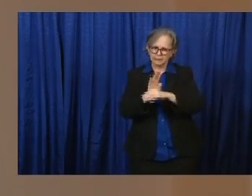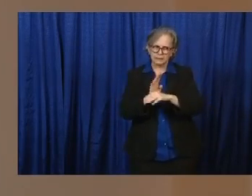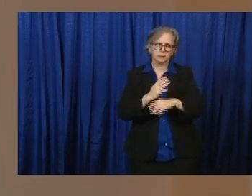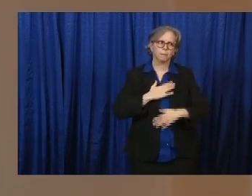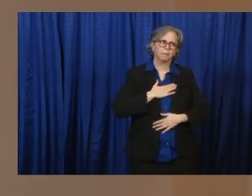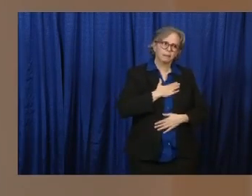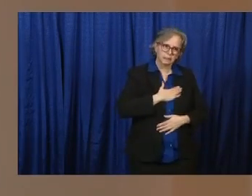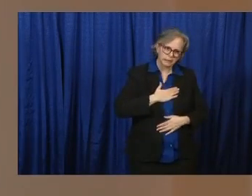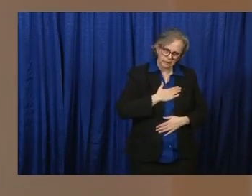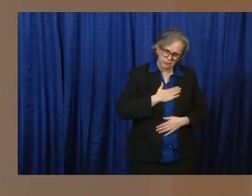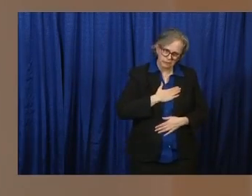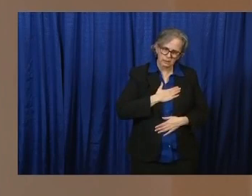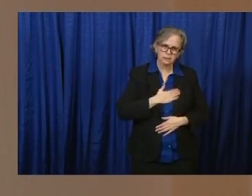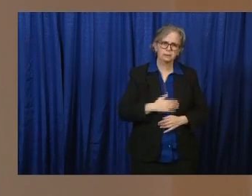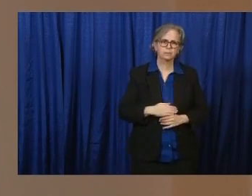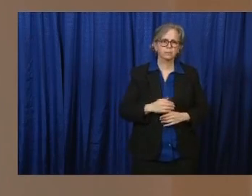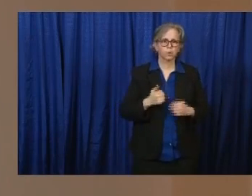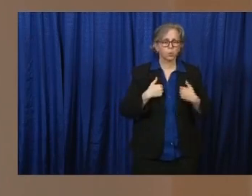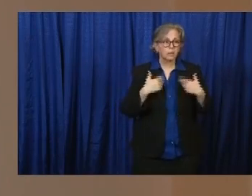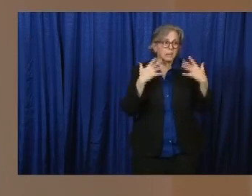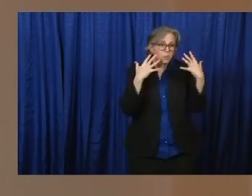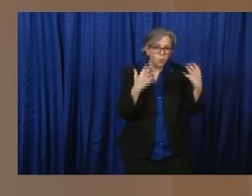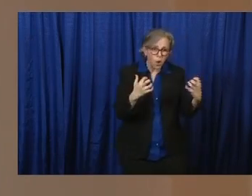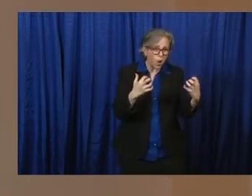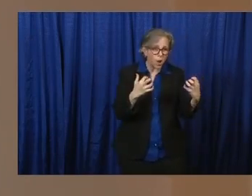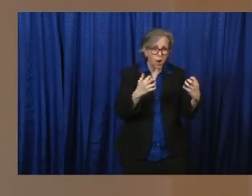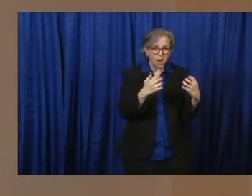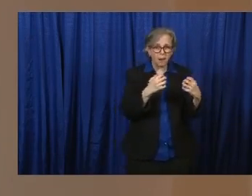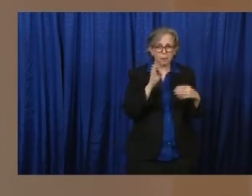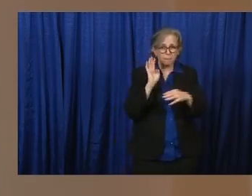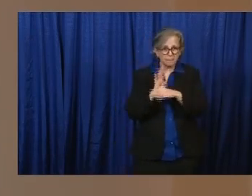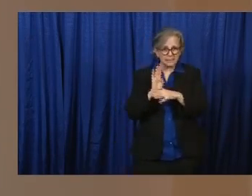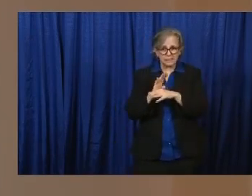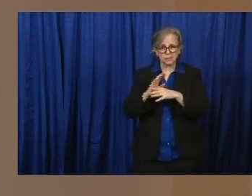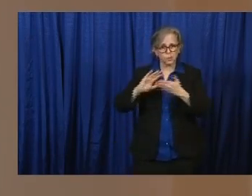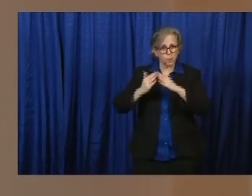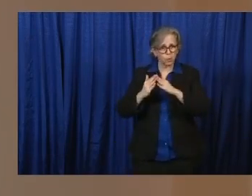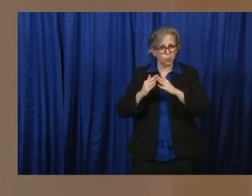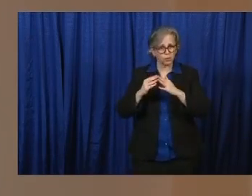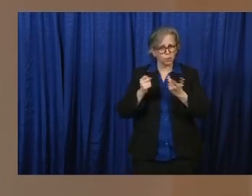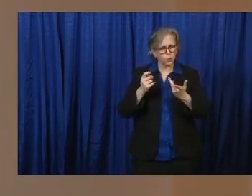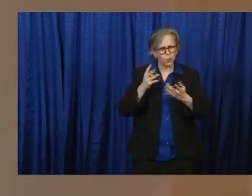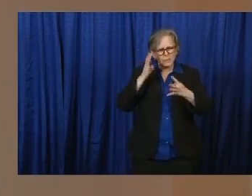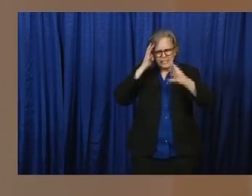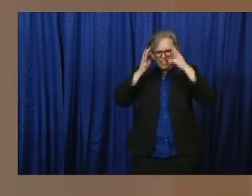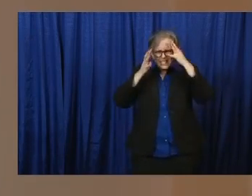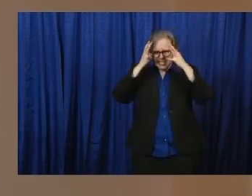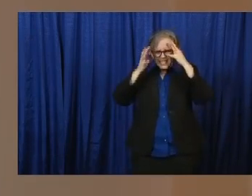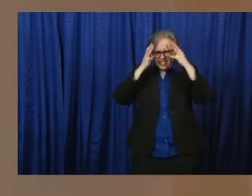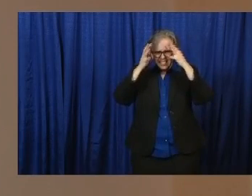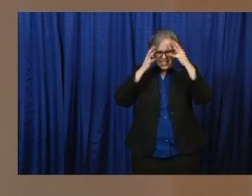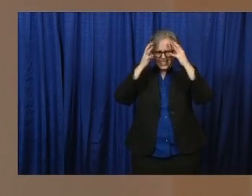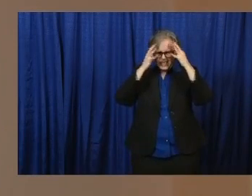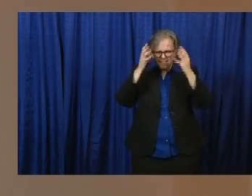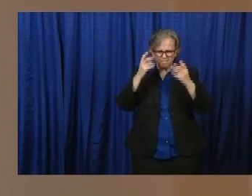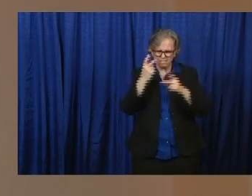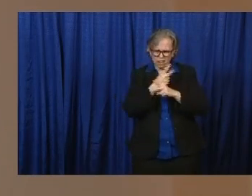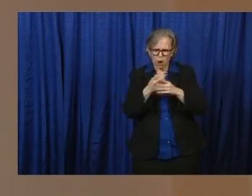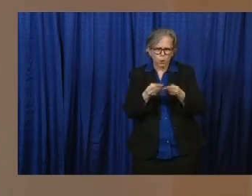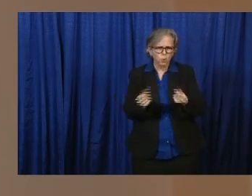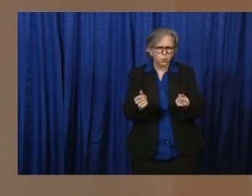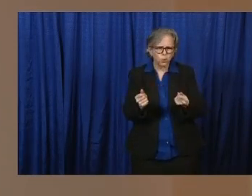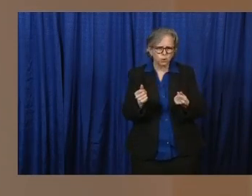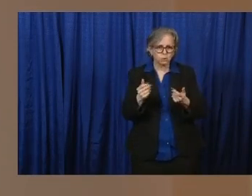One message that we want to have, and lenders, that we need to come up with a state solution. We talked with our congressional delegation about a federal solution